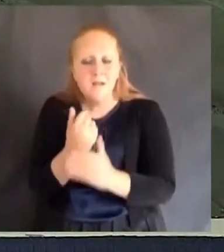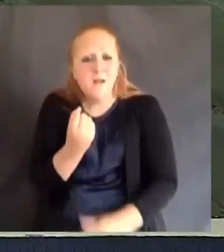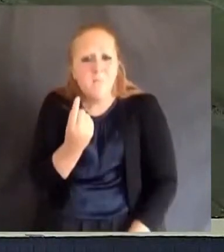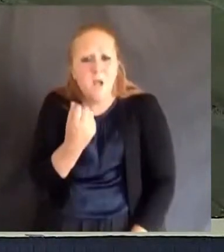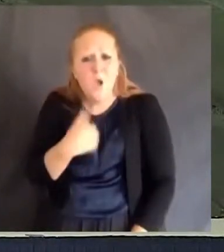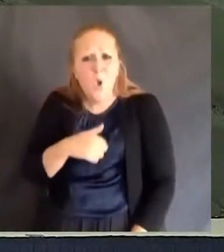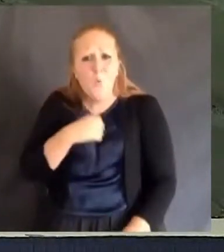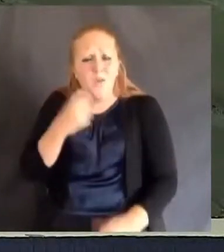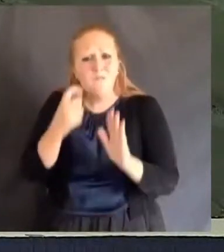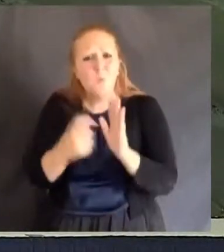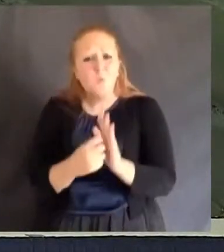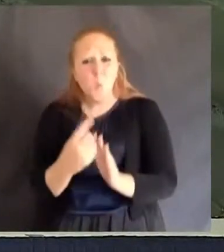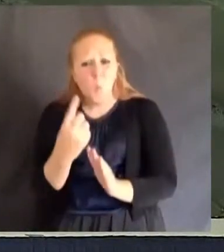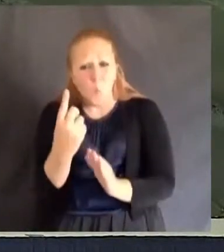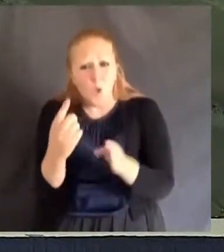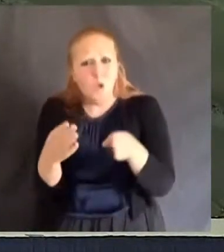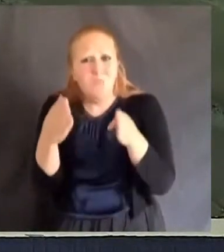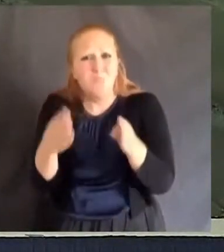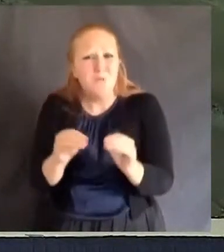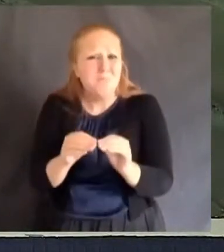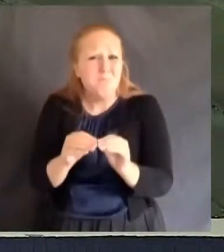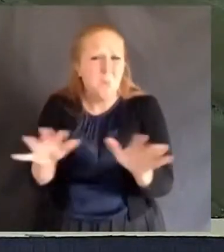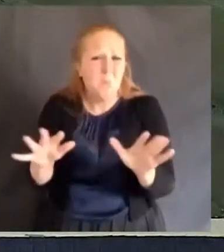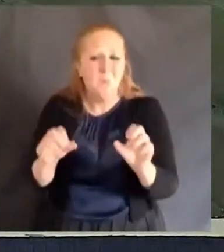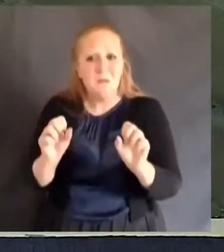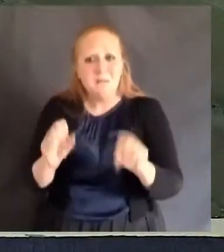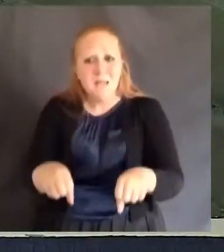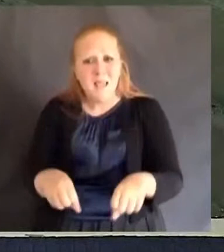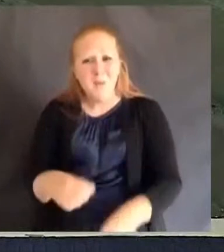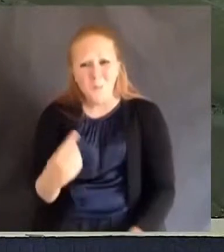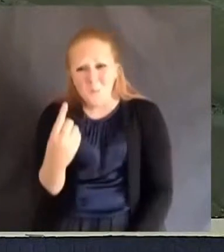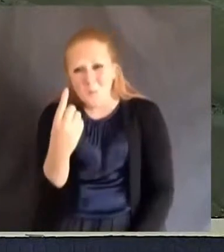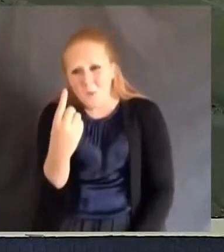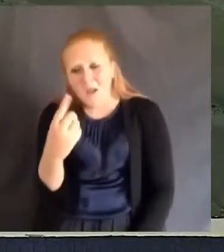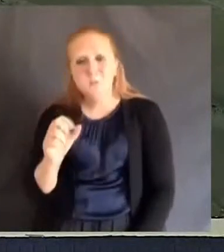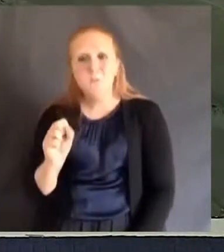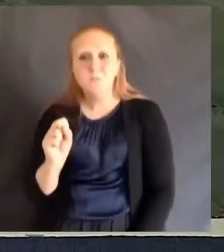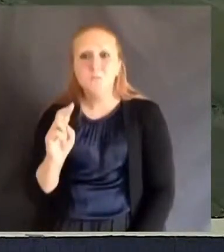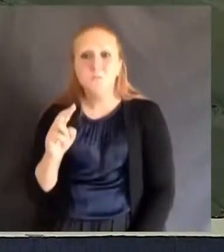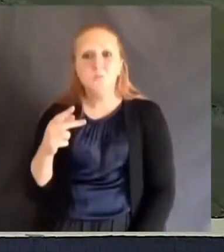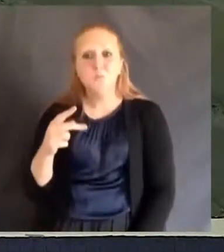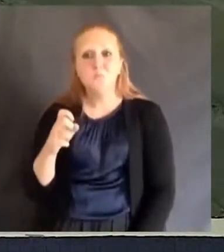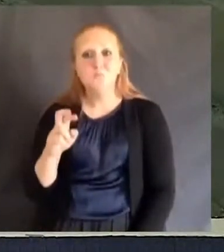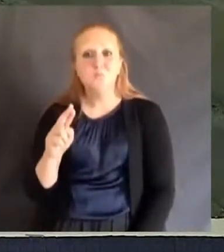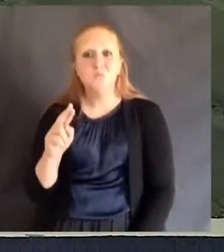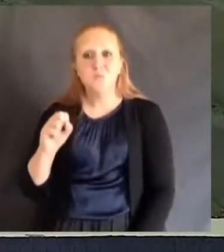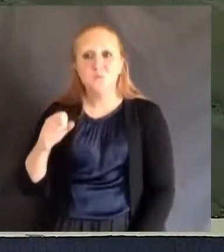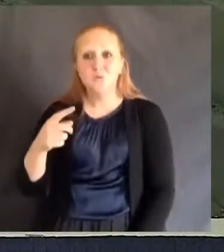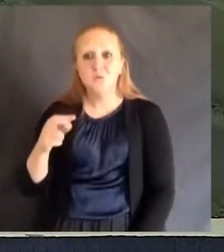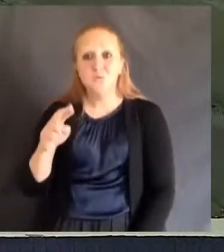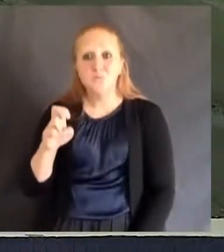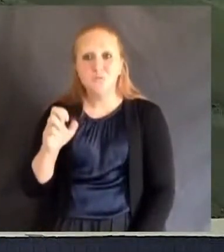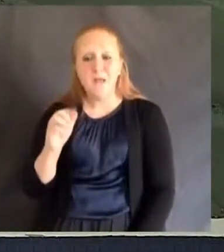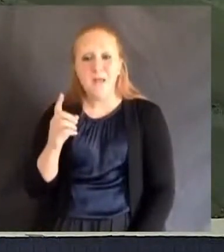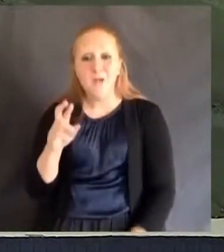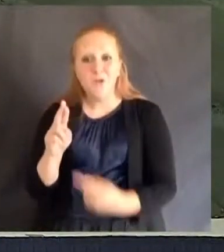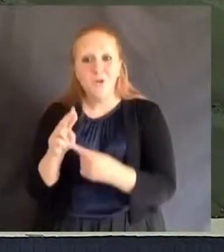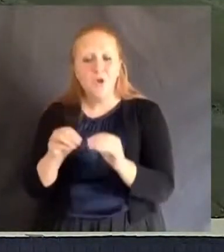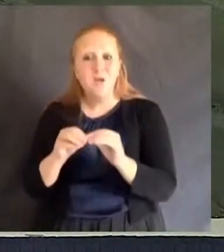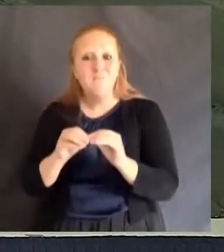one super spreader. Right? We wrote the book, New Rochelle. One person, hundreds of people